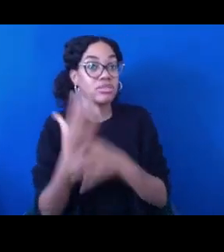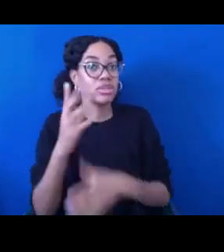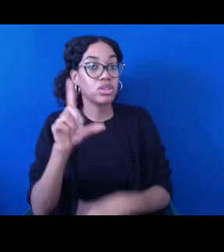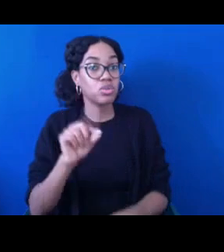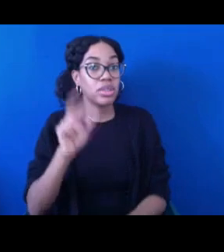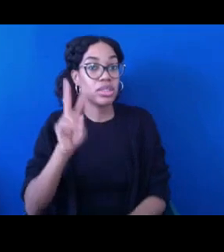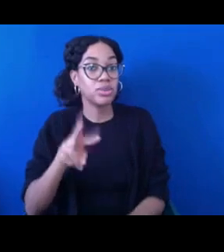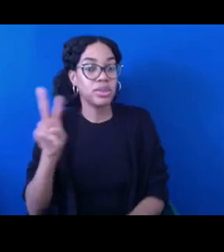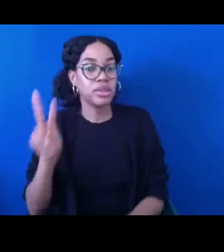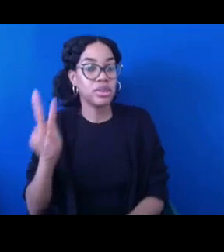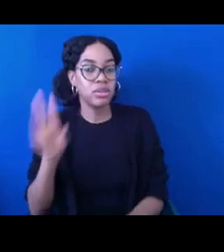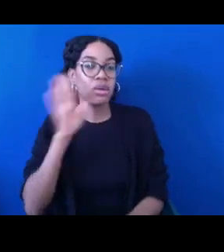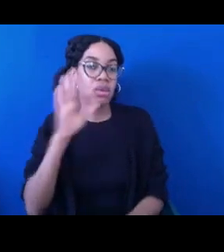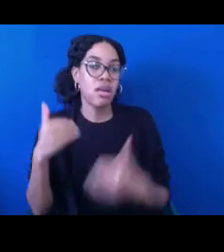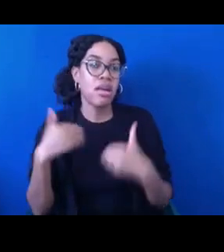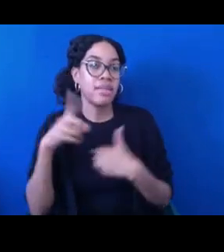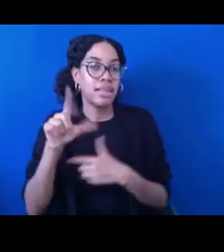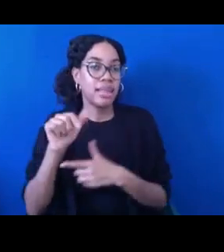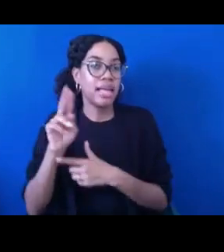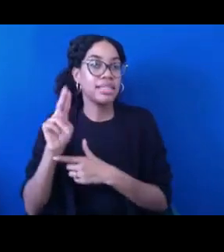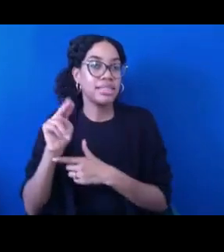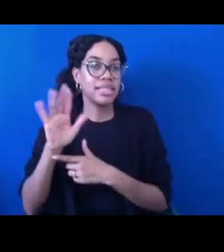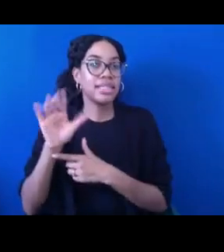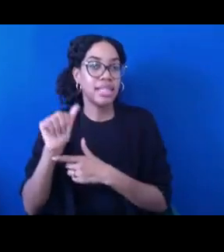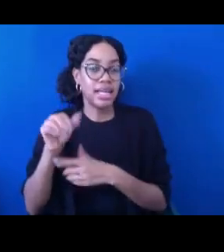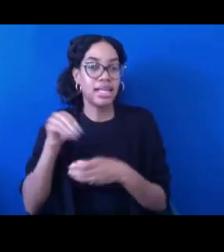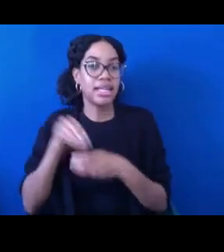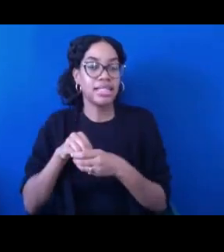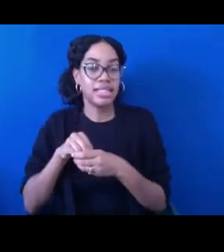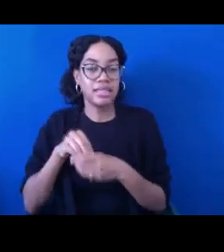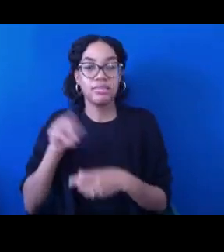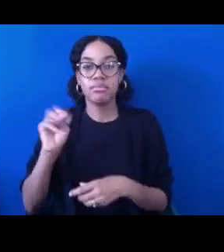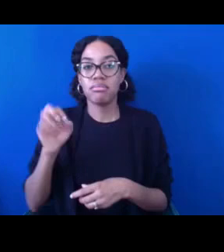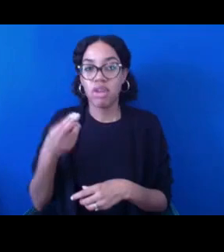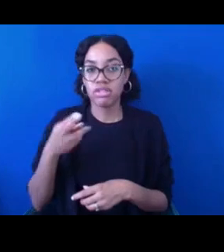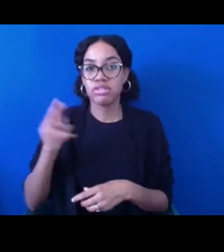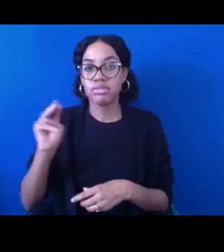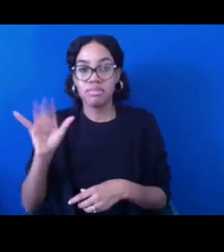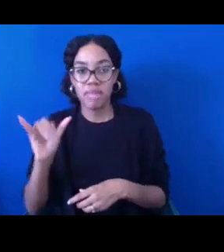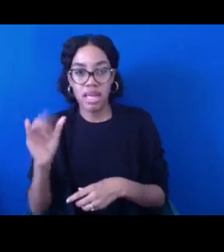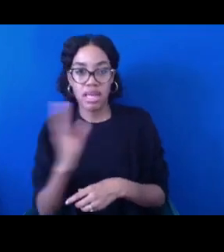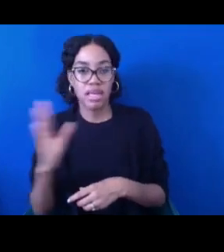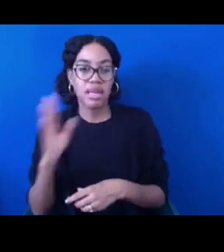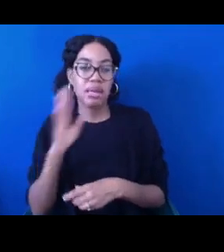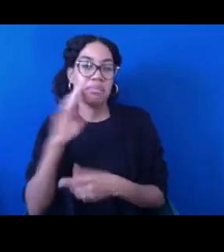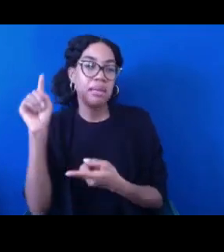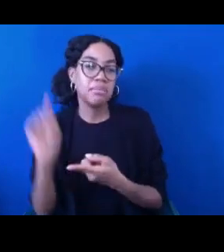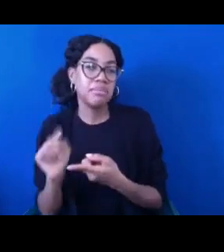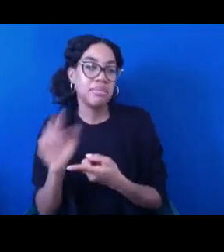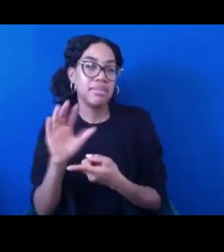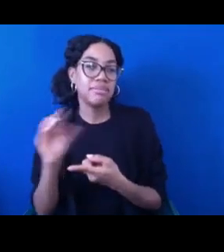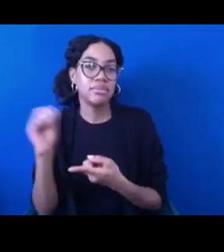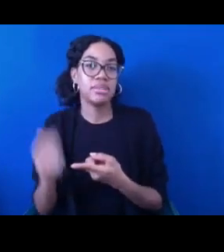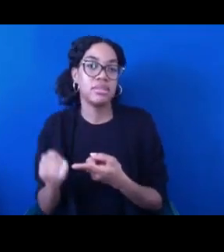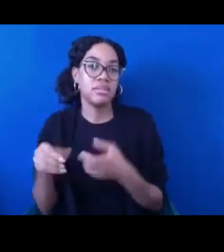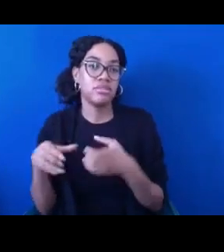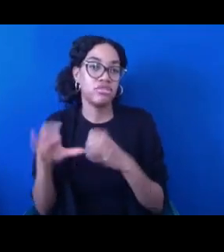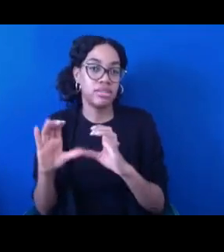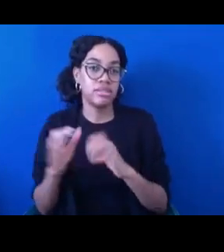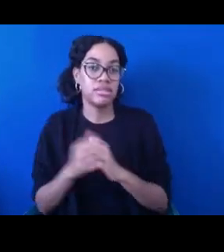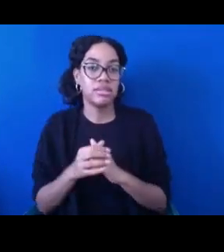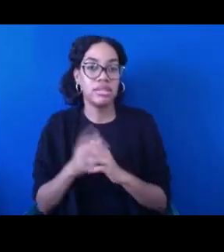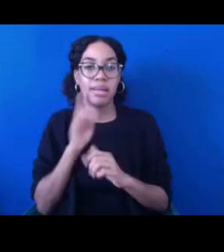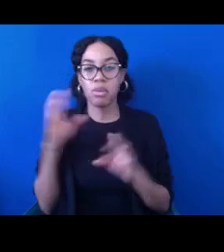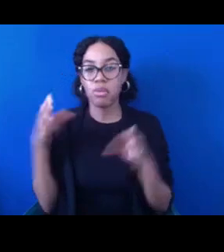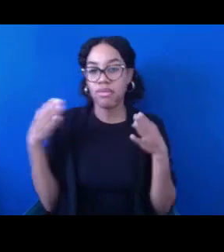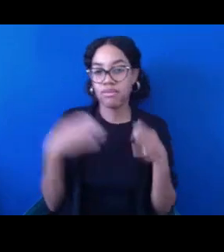La Nina at that point in March and May, but it dropped down to a 50% chance. But this presentation is focused on winter, so we'll